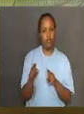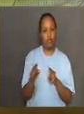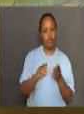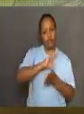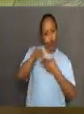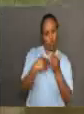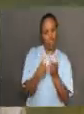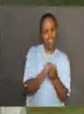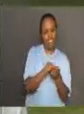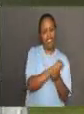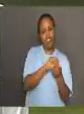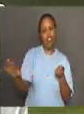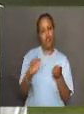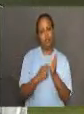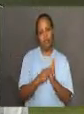extinction.